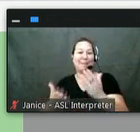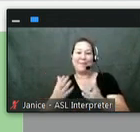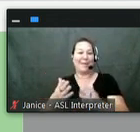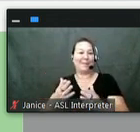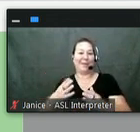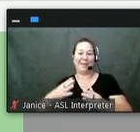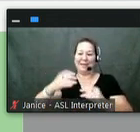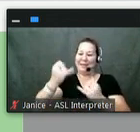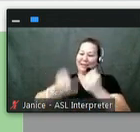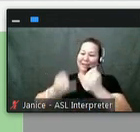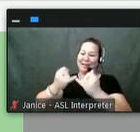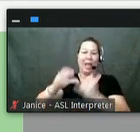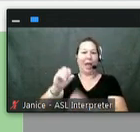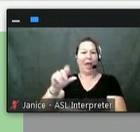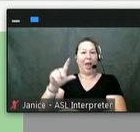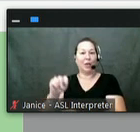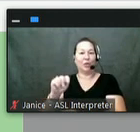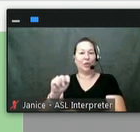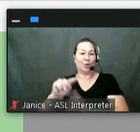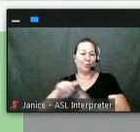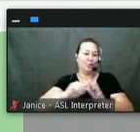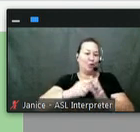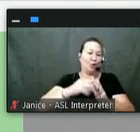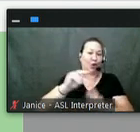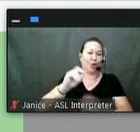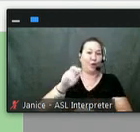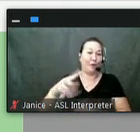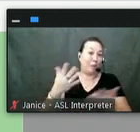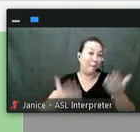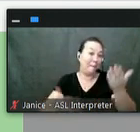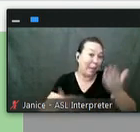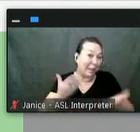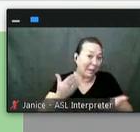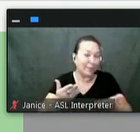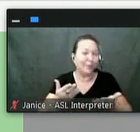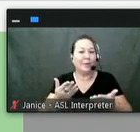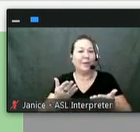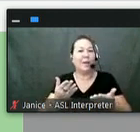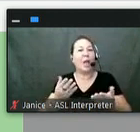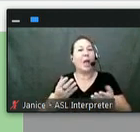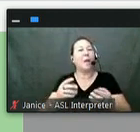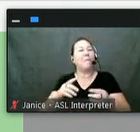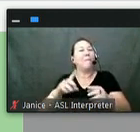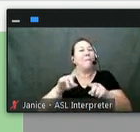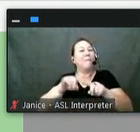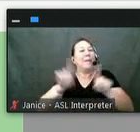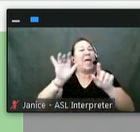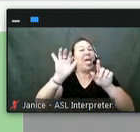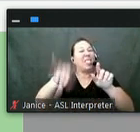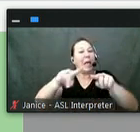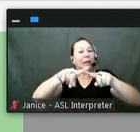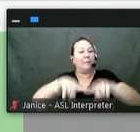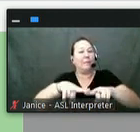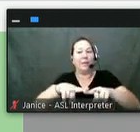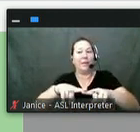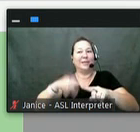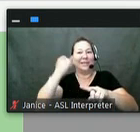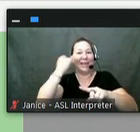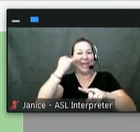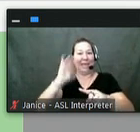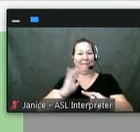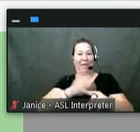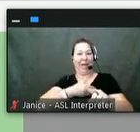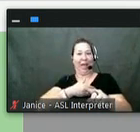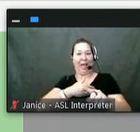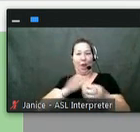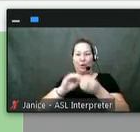November, but that's hopefully these trends can continue and we can see that happening. The reality is